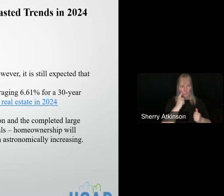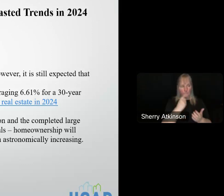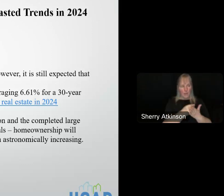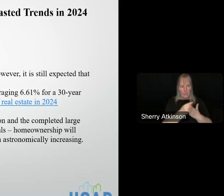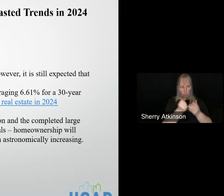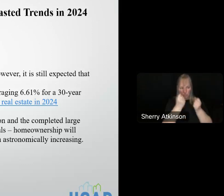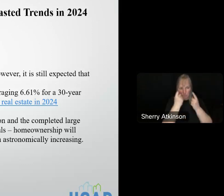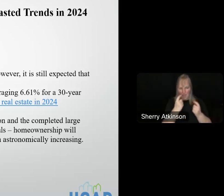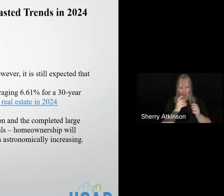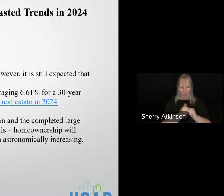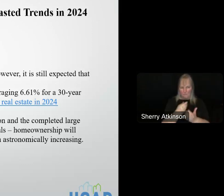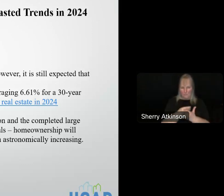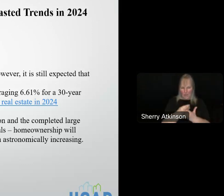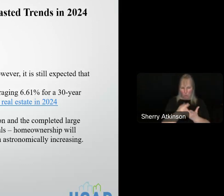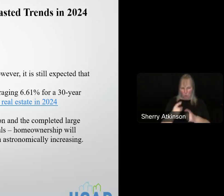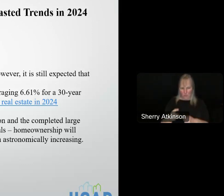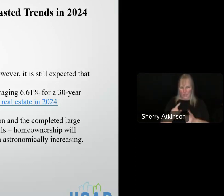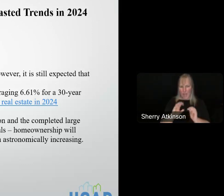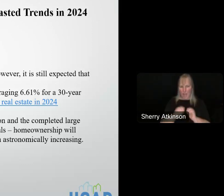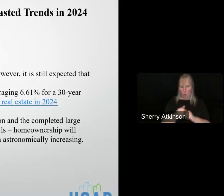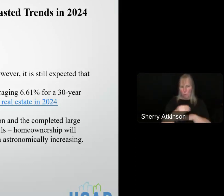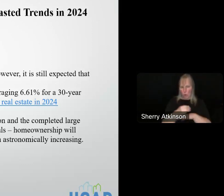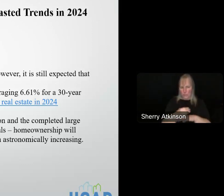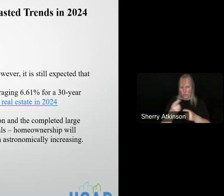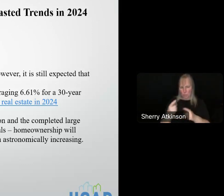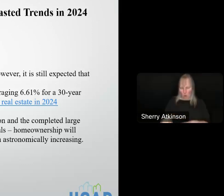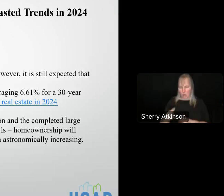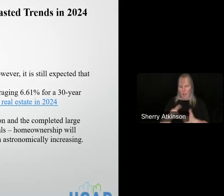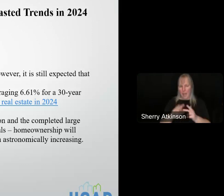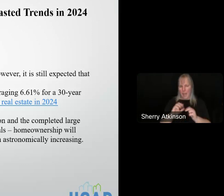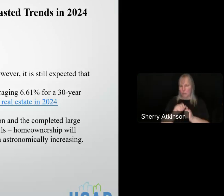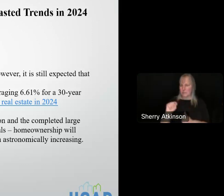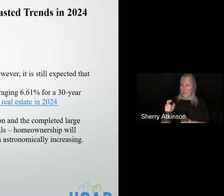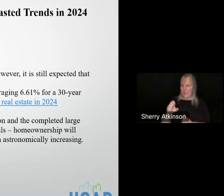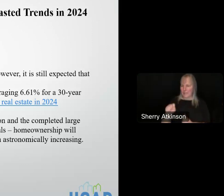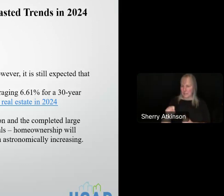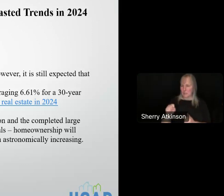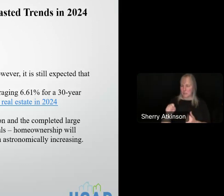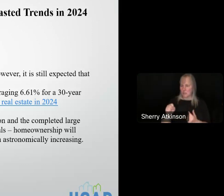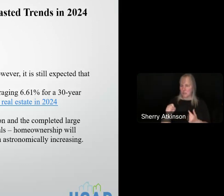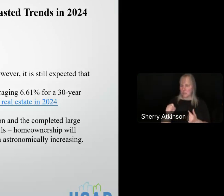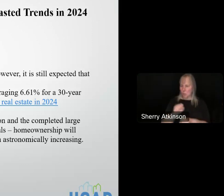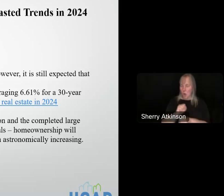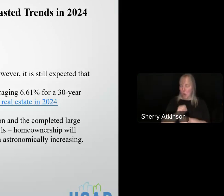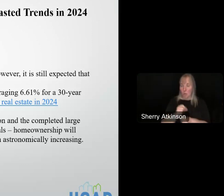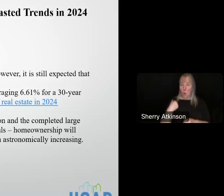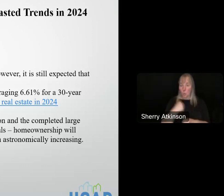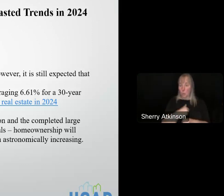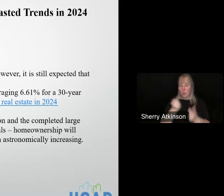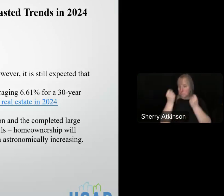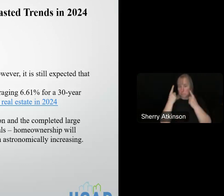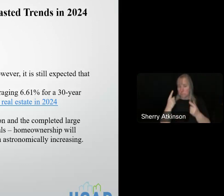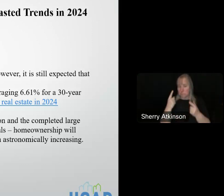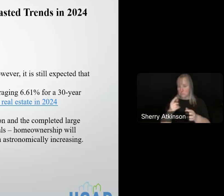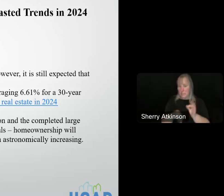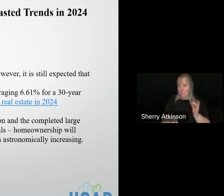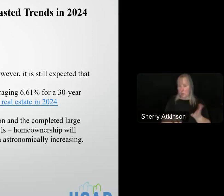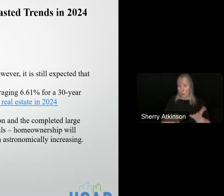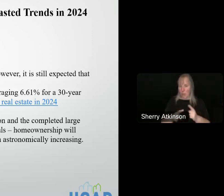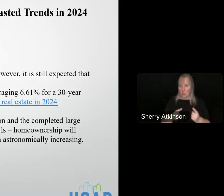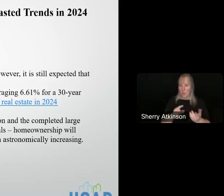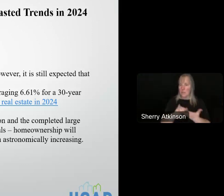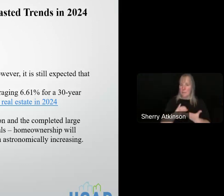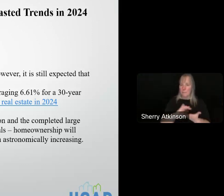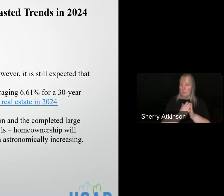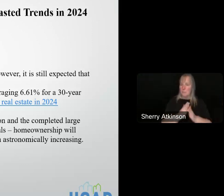mortgages work, how taxes works, and things are, we find very simplistic, but maybe a barrier to home